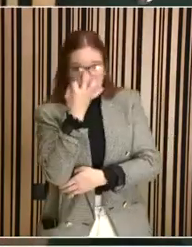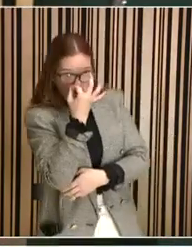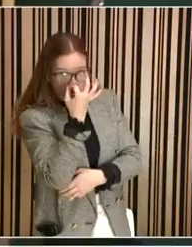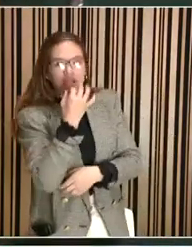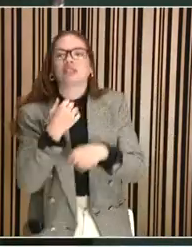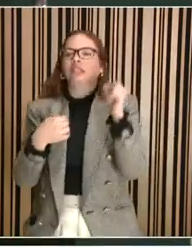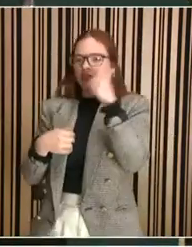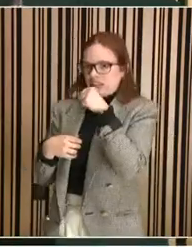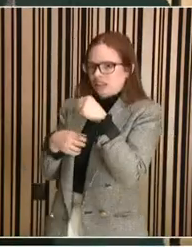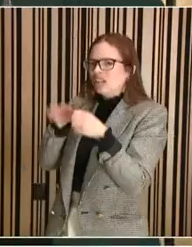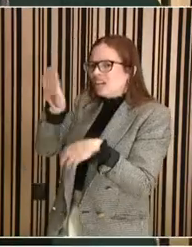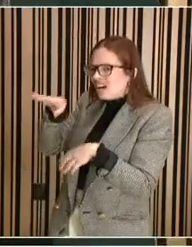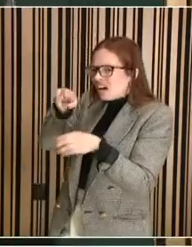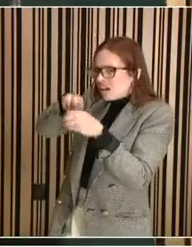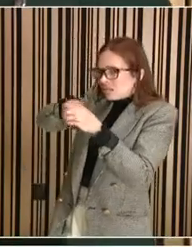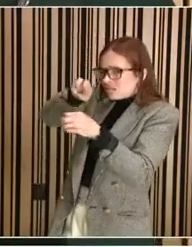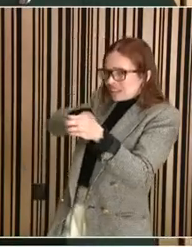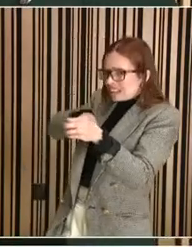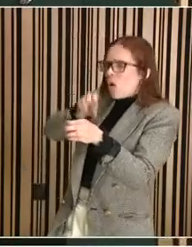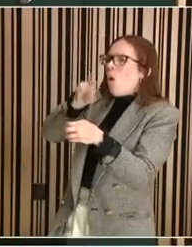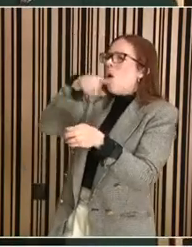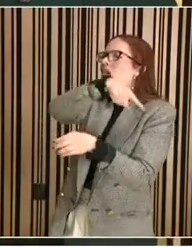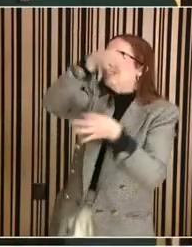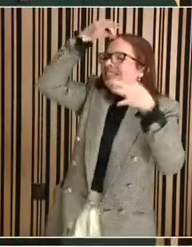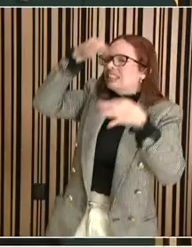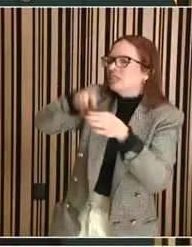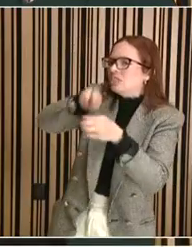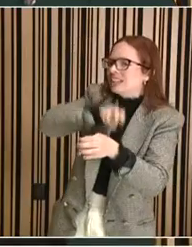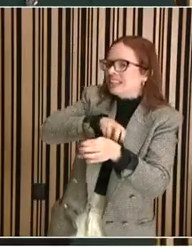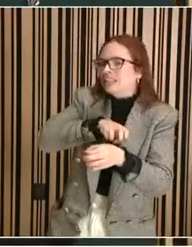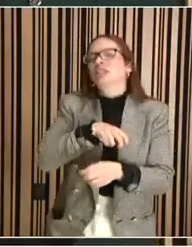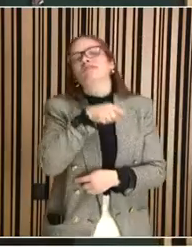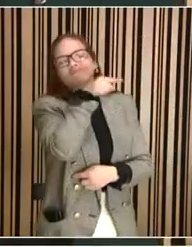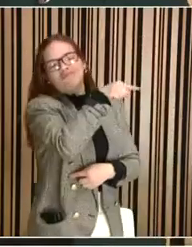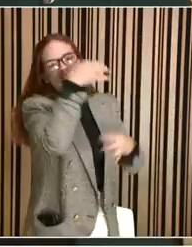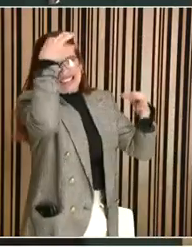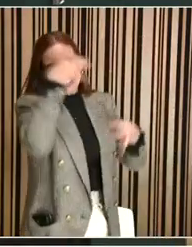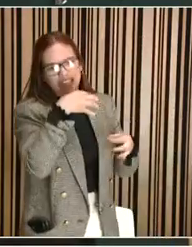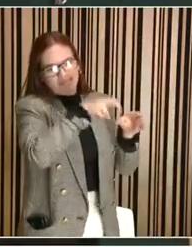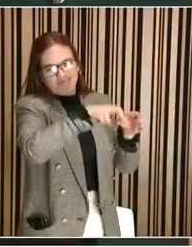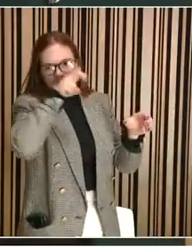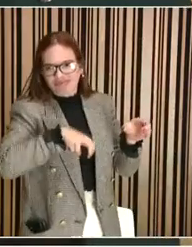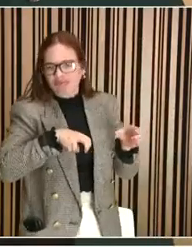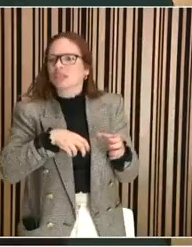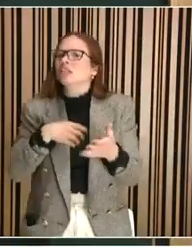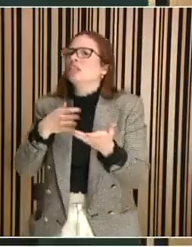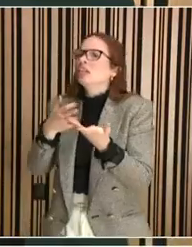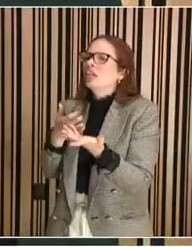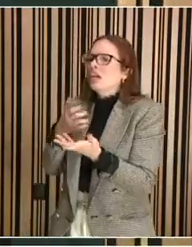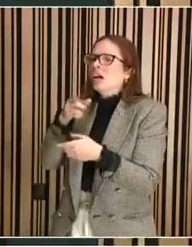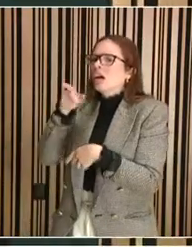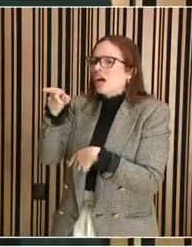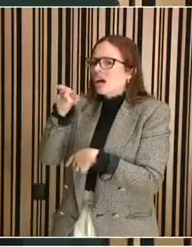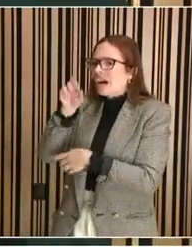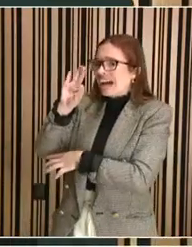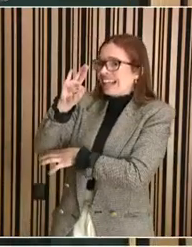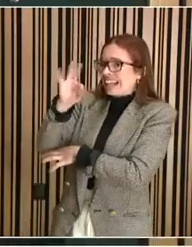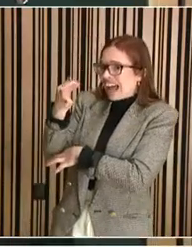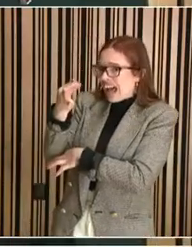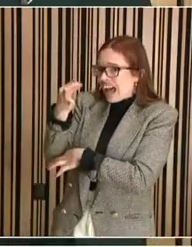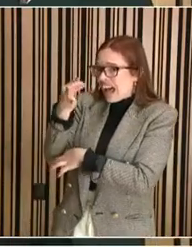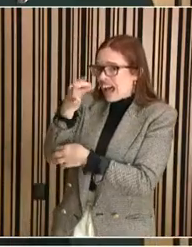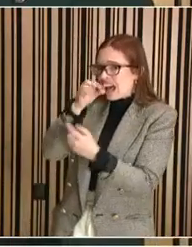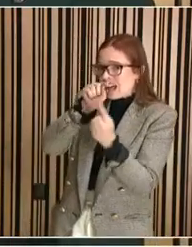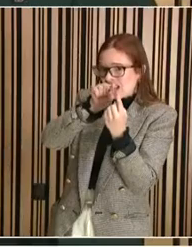resigned. And then, can you tell us what happened between the 9th and the 17th as far